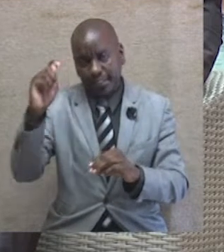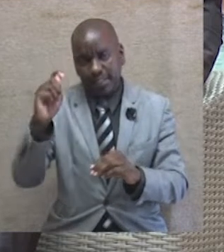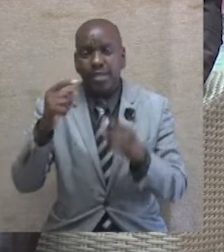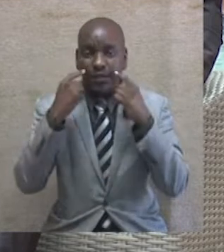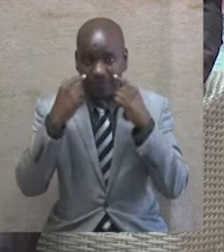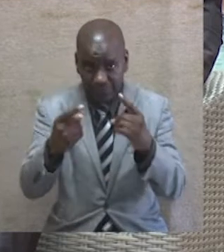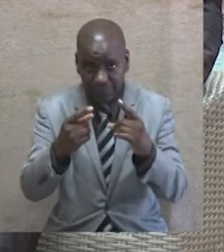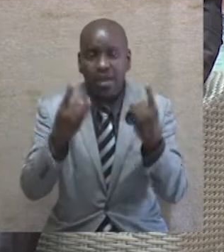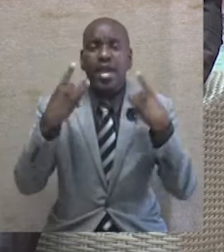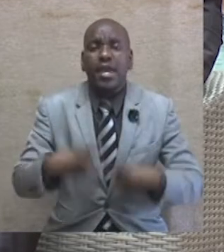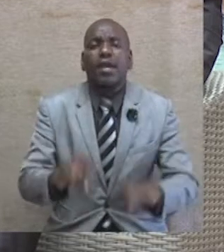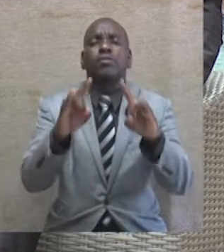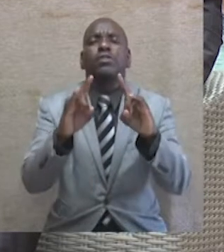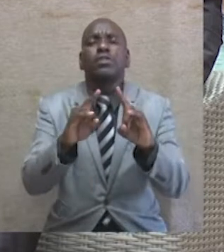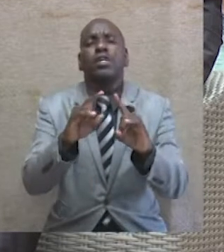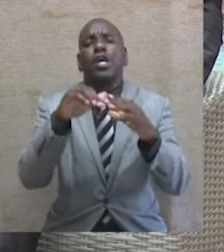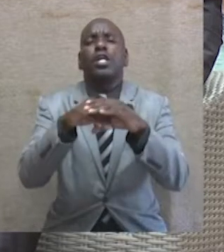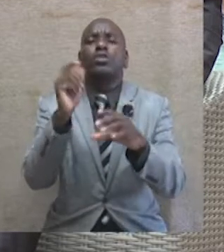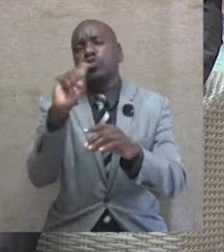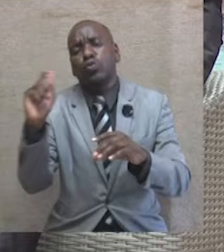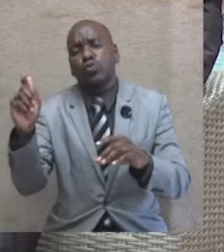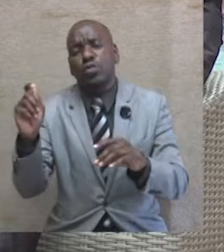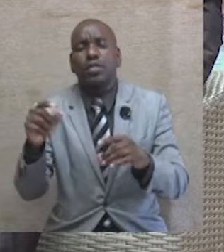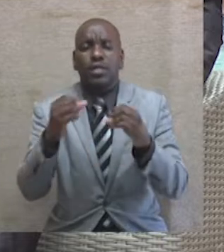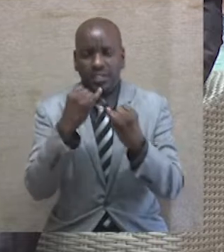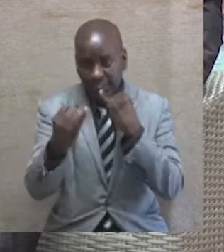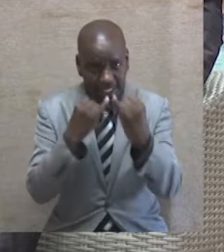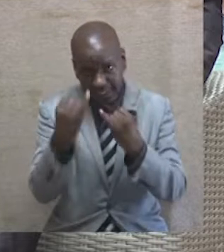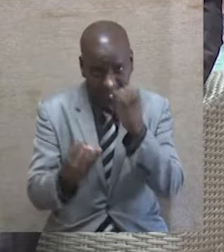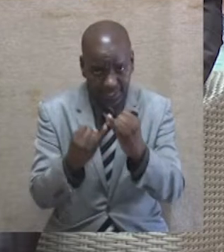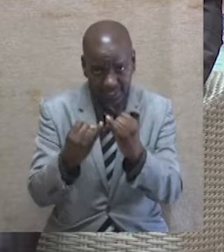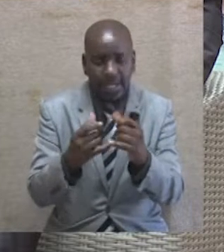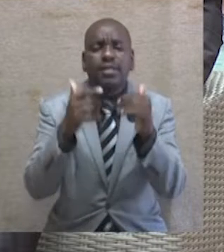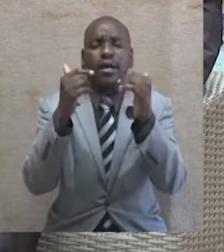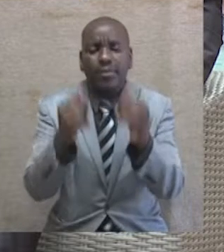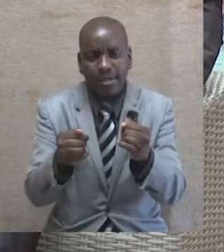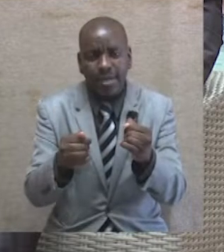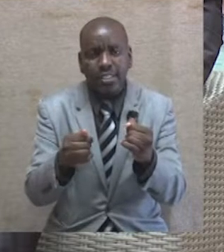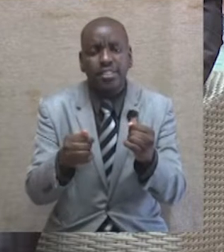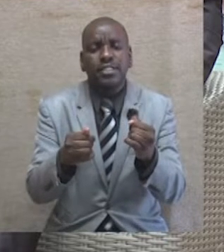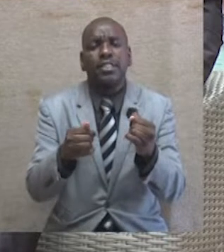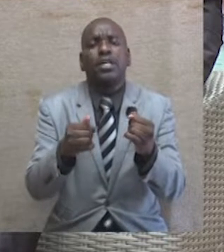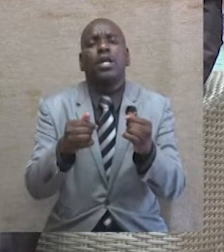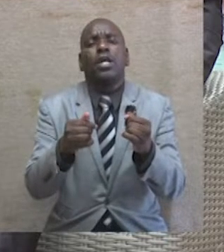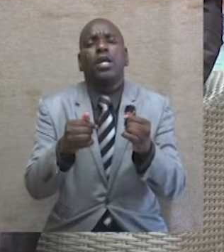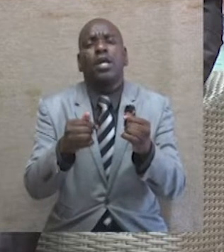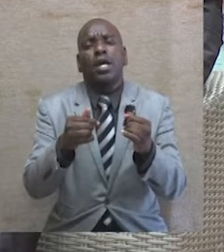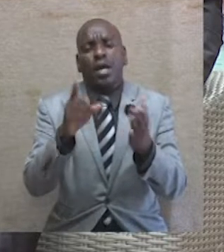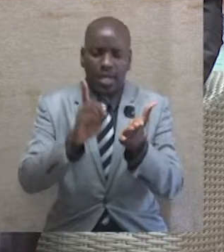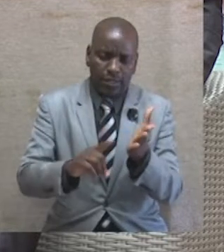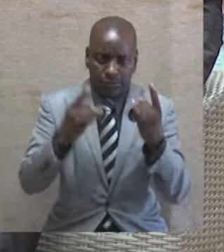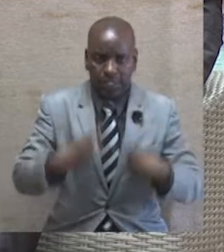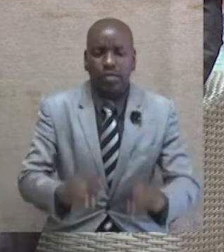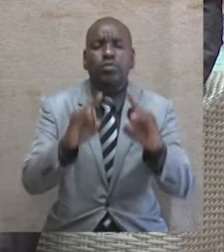we are looking at health in schools. And in particular, we are discussing the appointment of